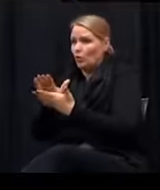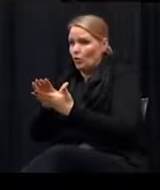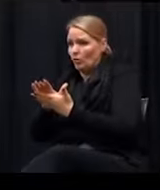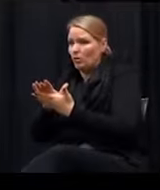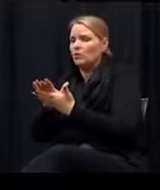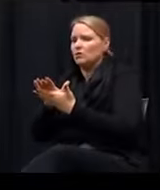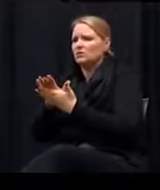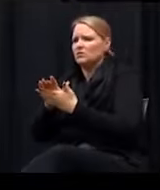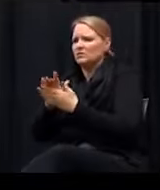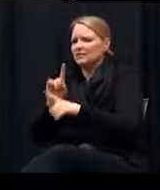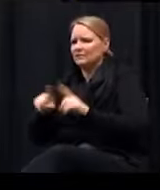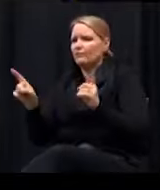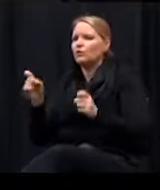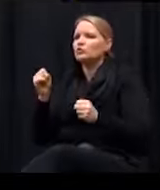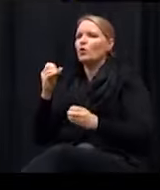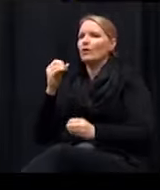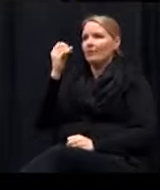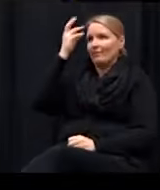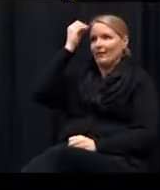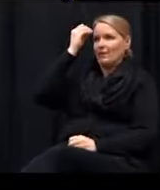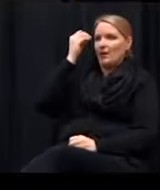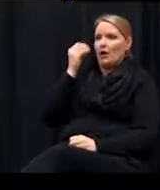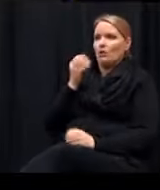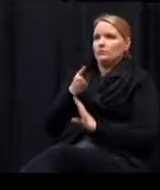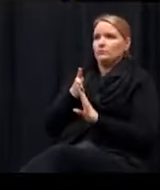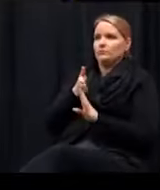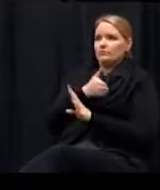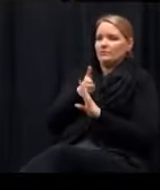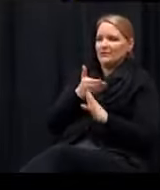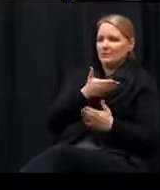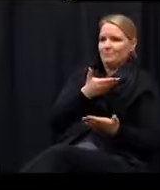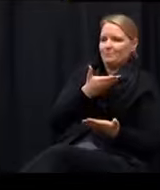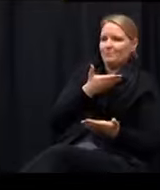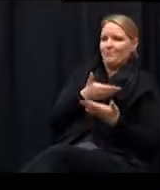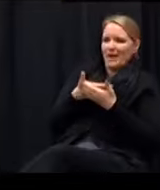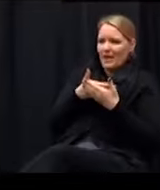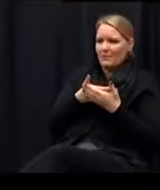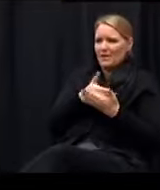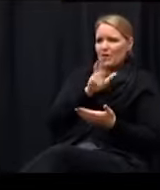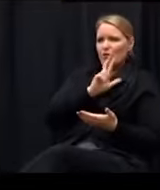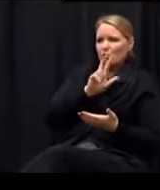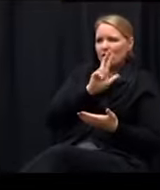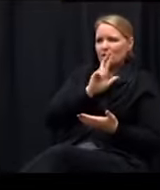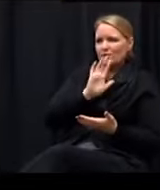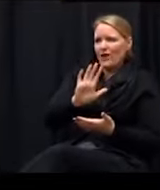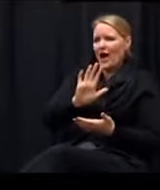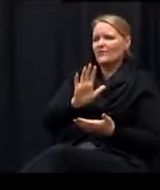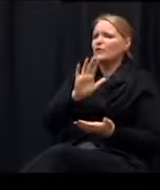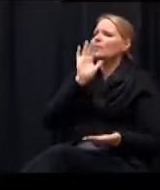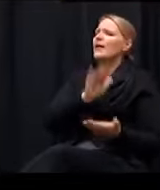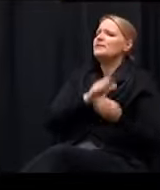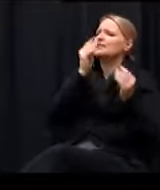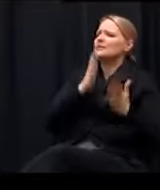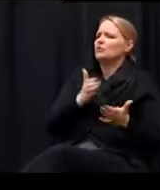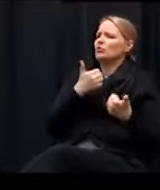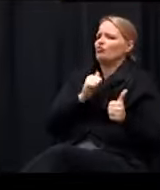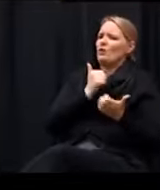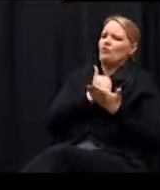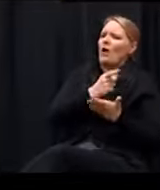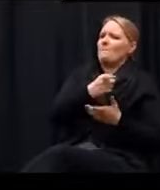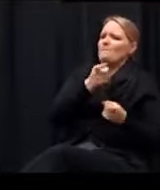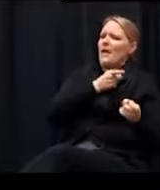I mean, so you think about it in maybe 3 to 5, there's less teachers, so the teacher's kind of helping with managing